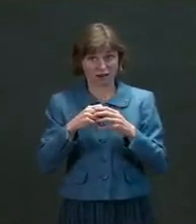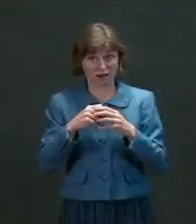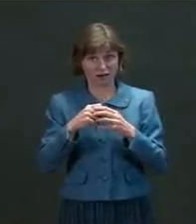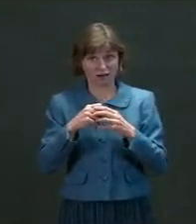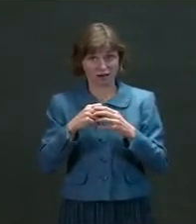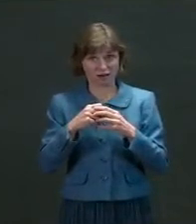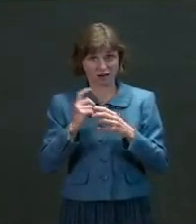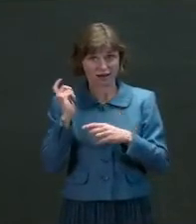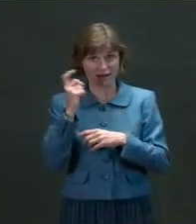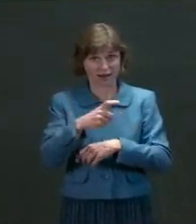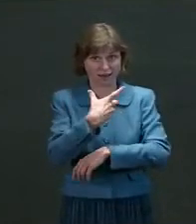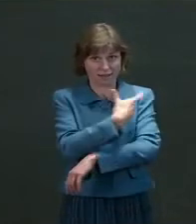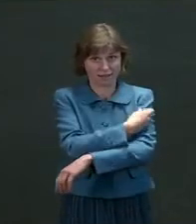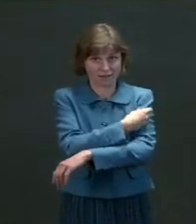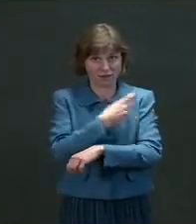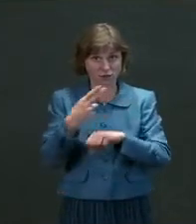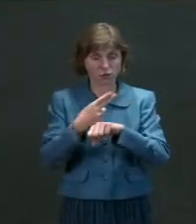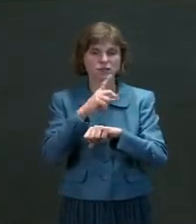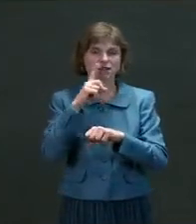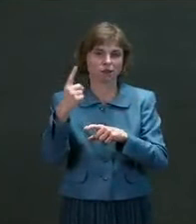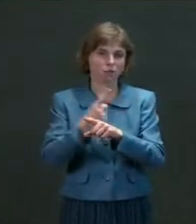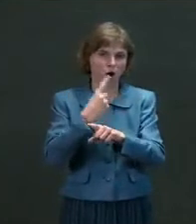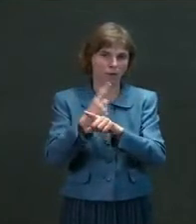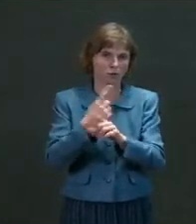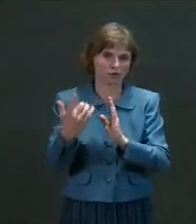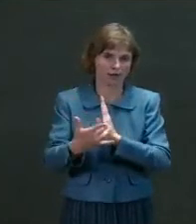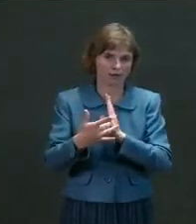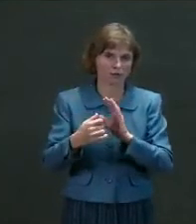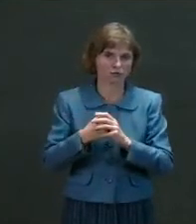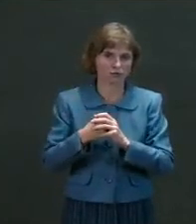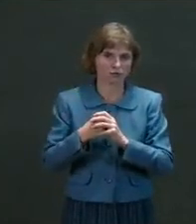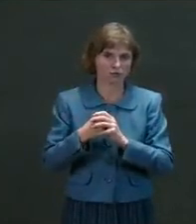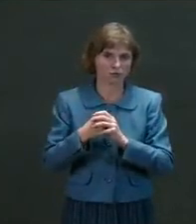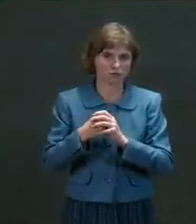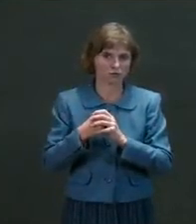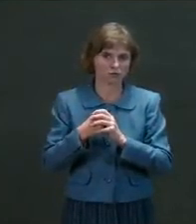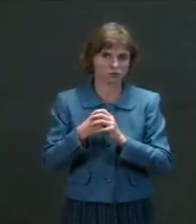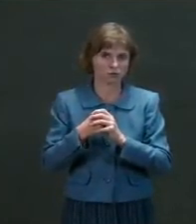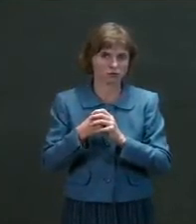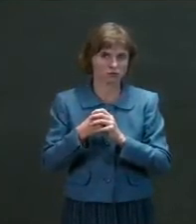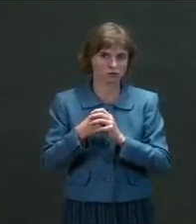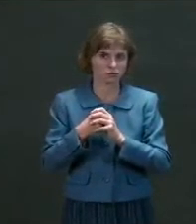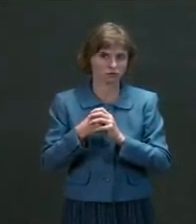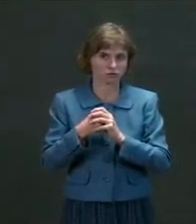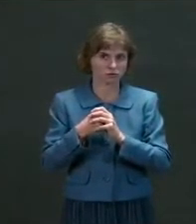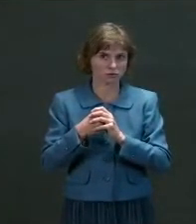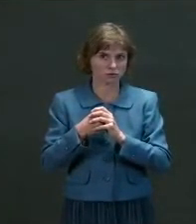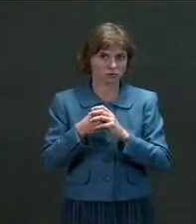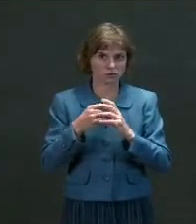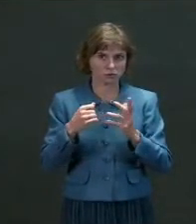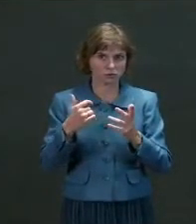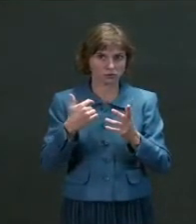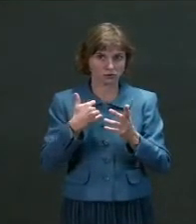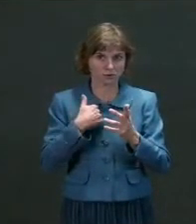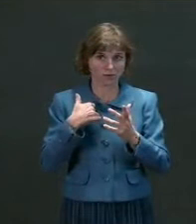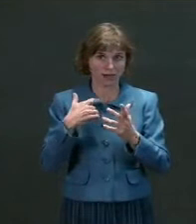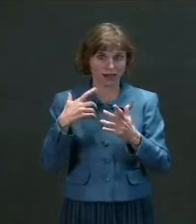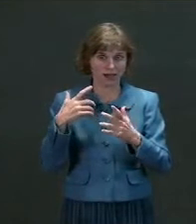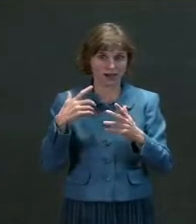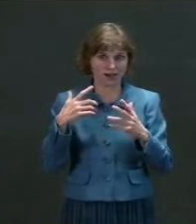vaccine using the proper technique and safety. So safety is a big part of what I'm in charge of